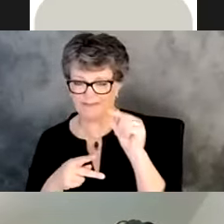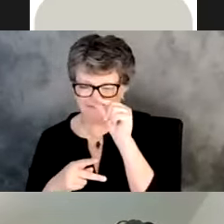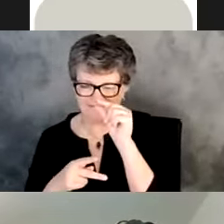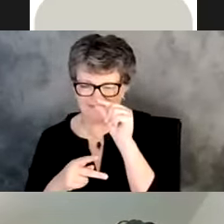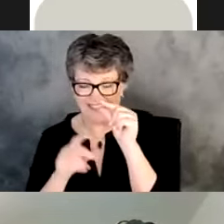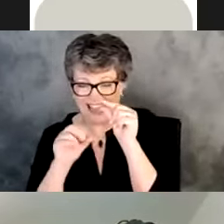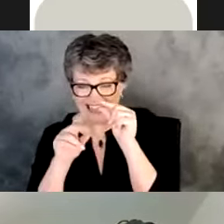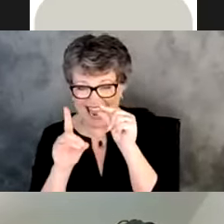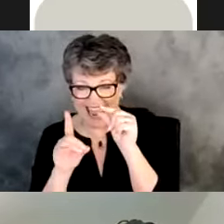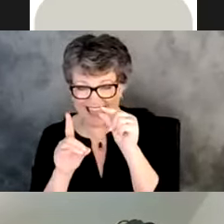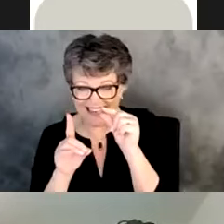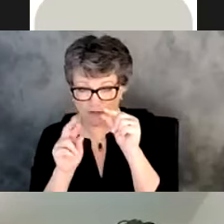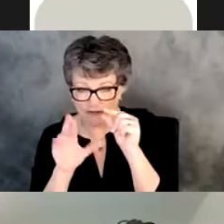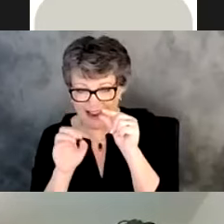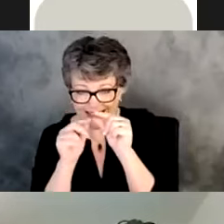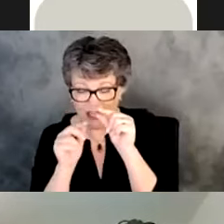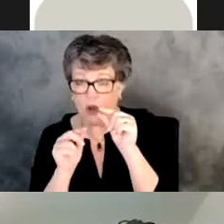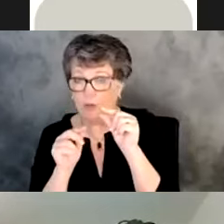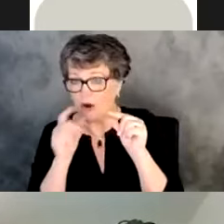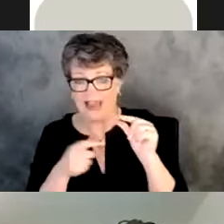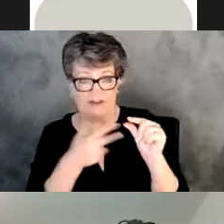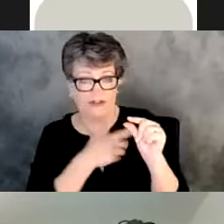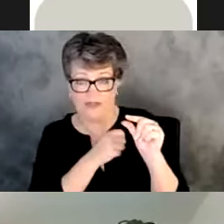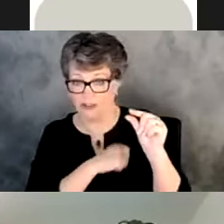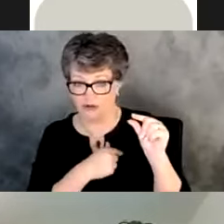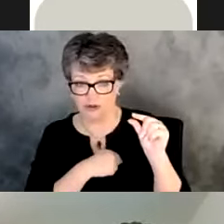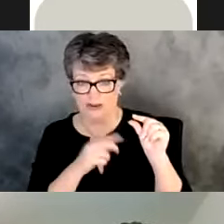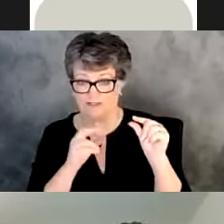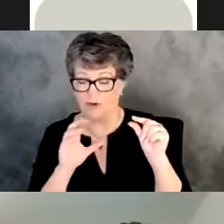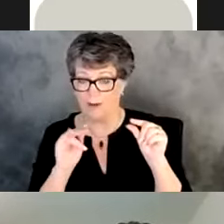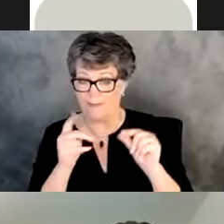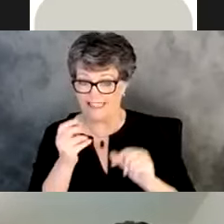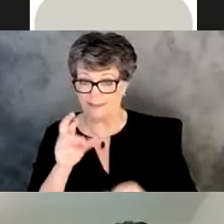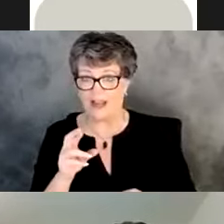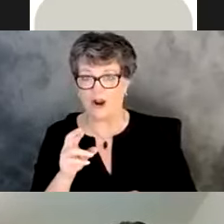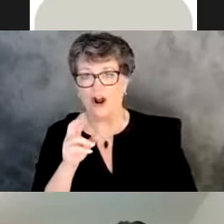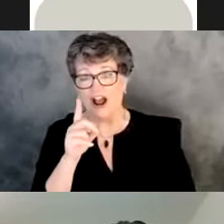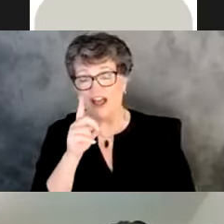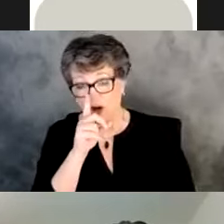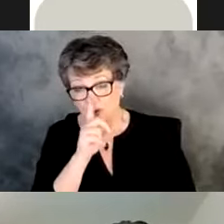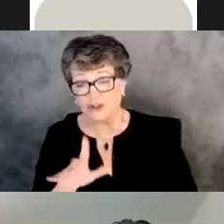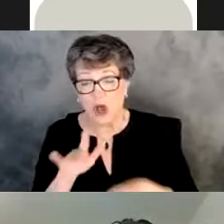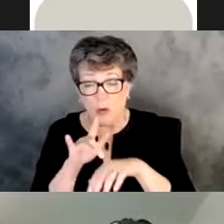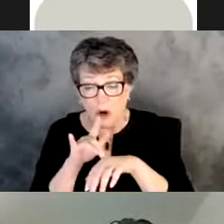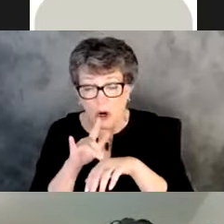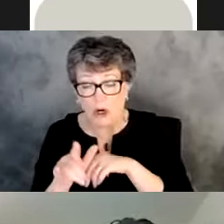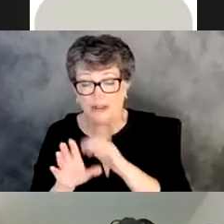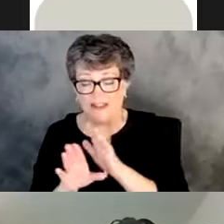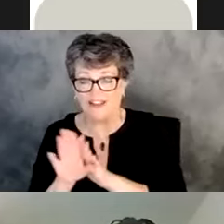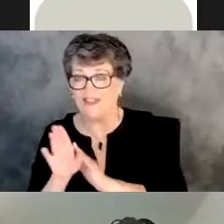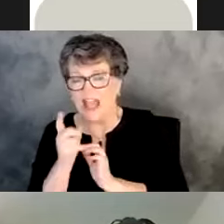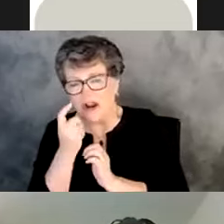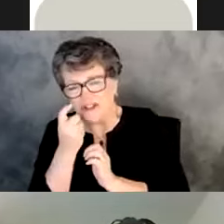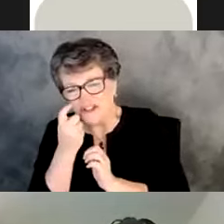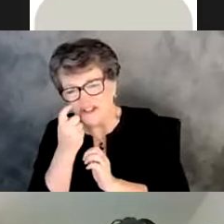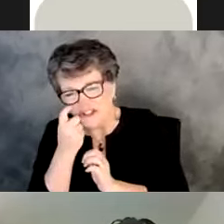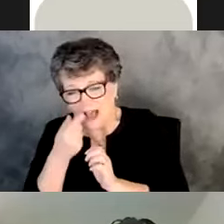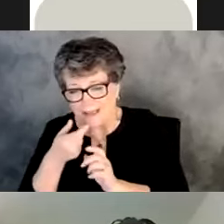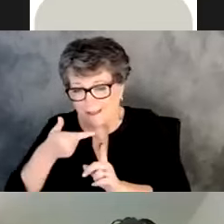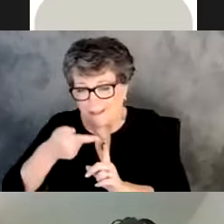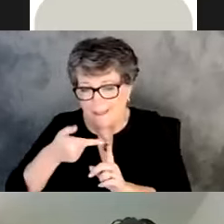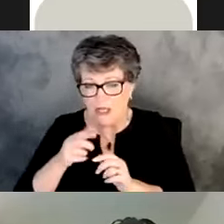sand, and then we don't have to do this whole surgery. They are so early in this development. Like they are just injecting these things